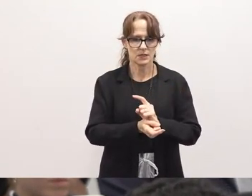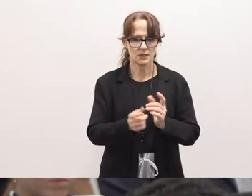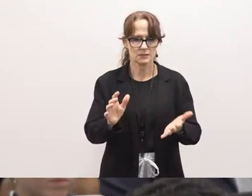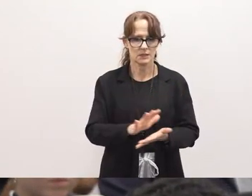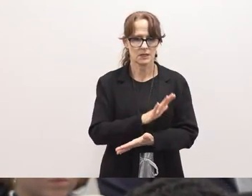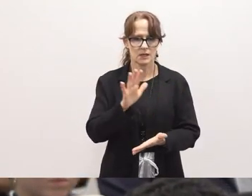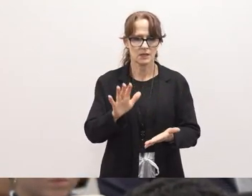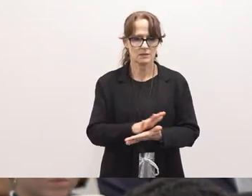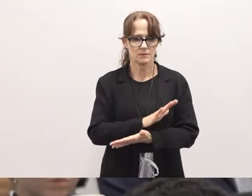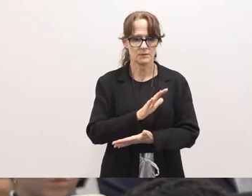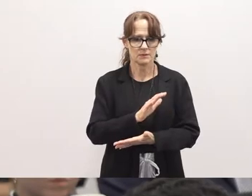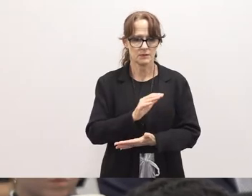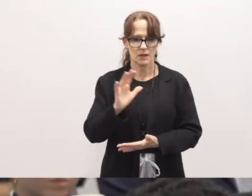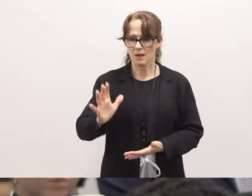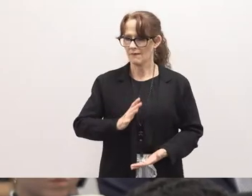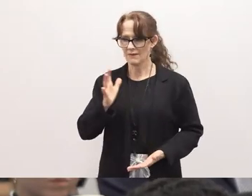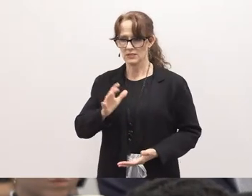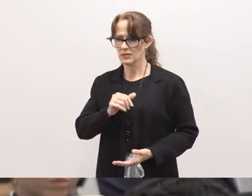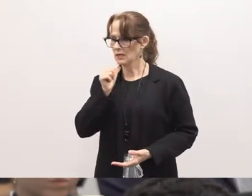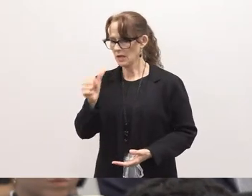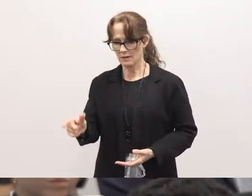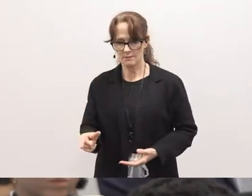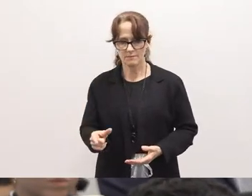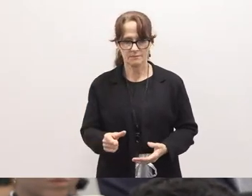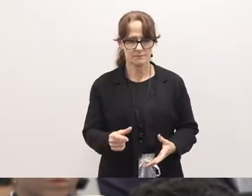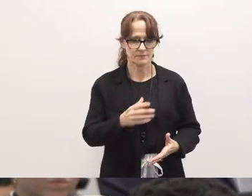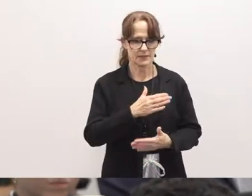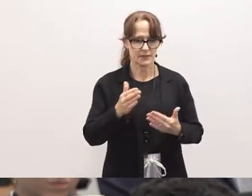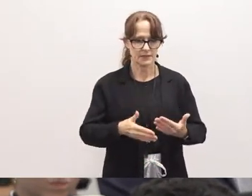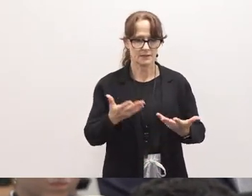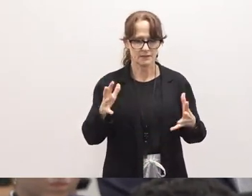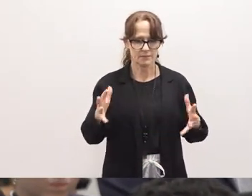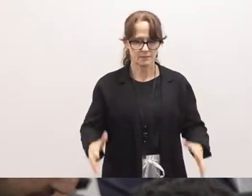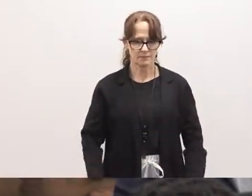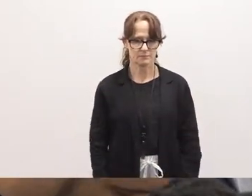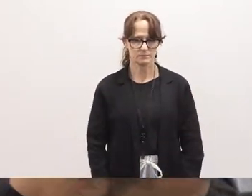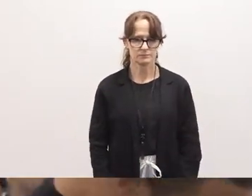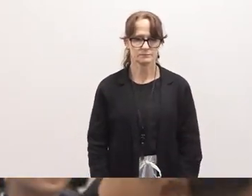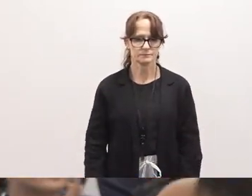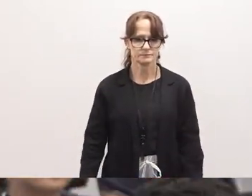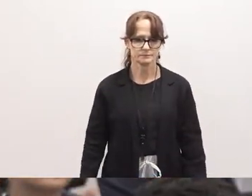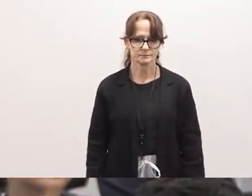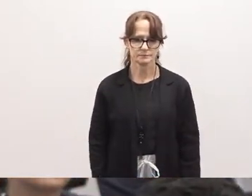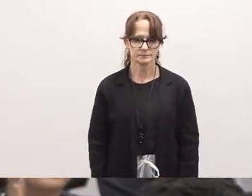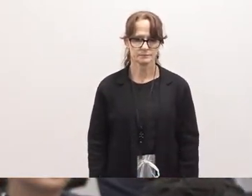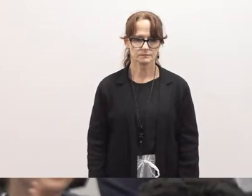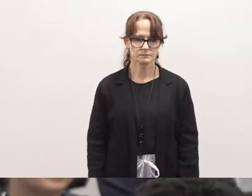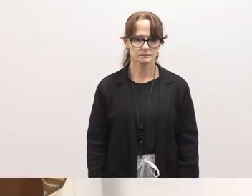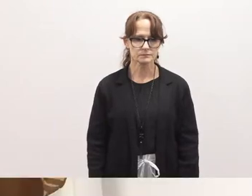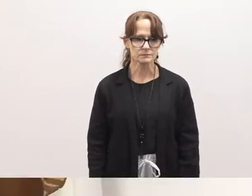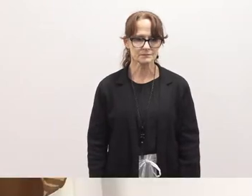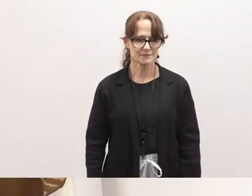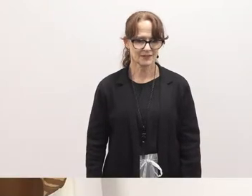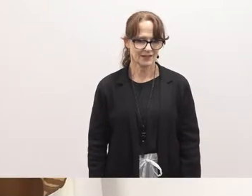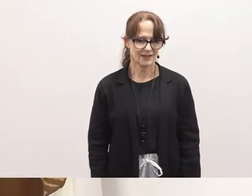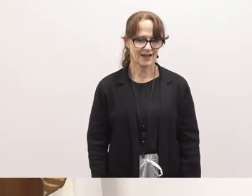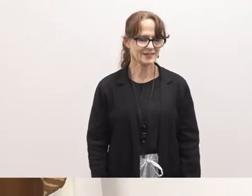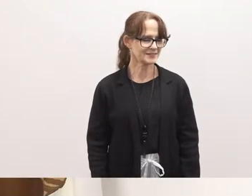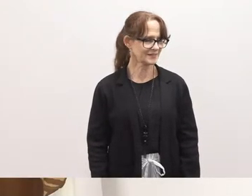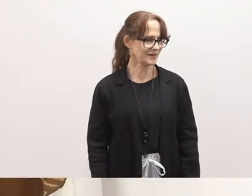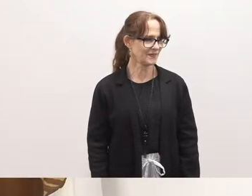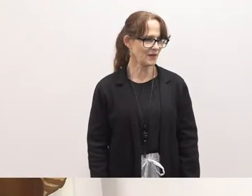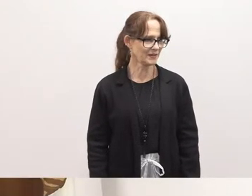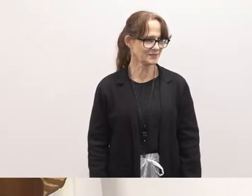documents and not unofficial ones. I'd like to end with that. Thank you very much. Thank you. Next, we